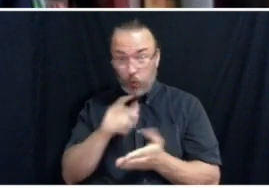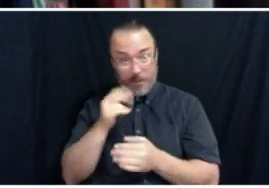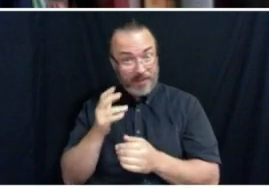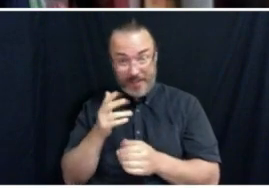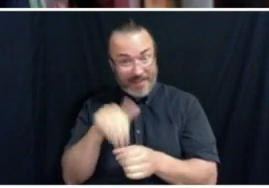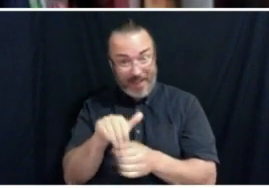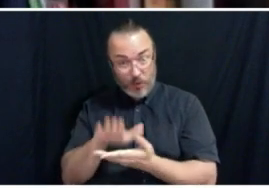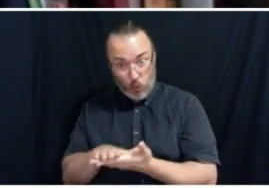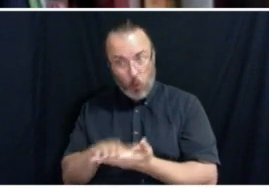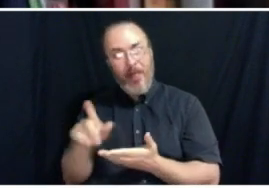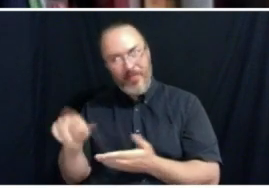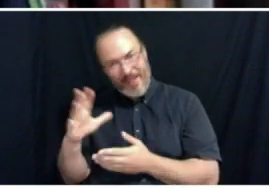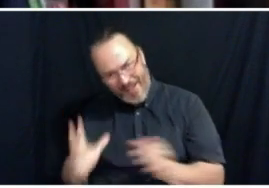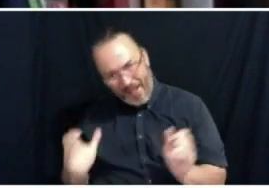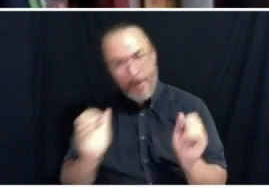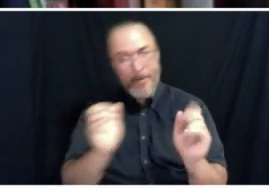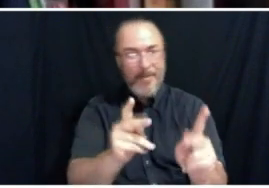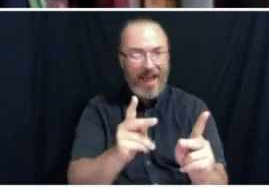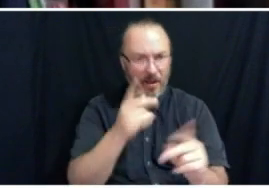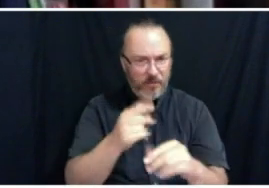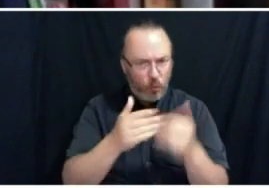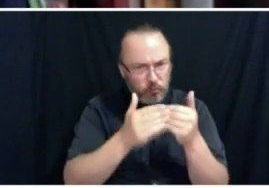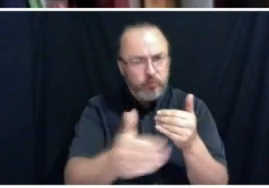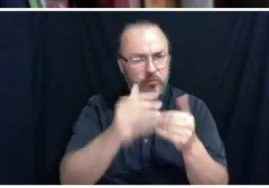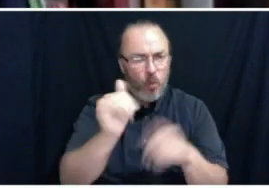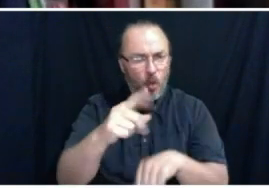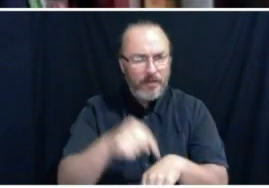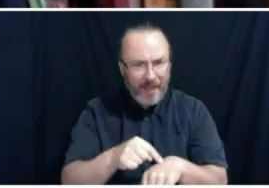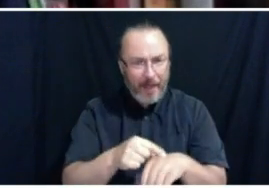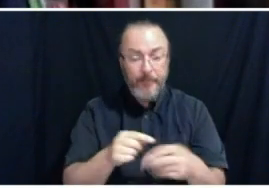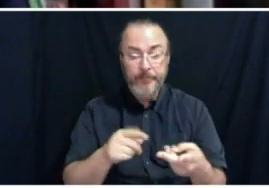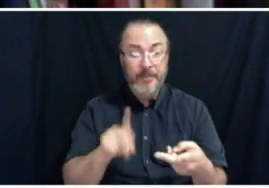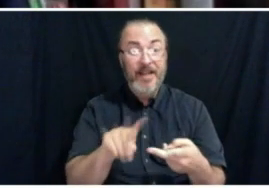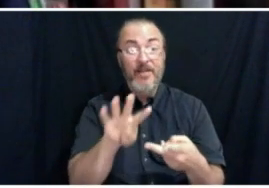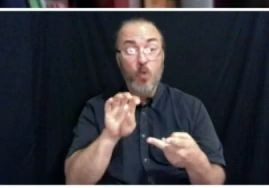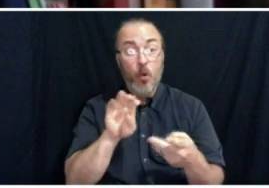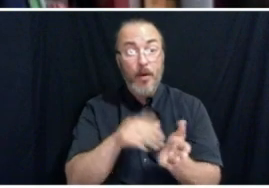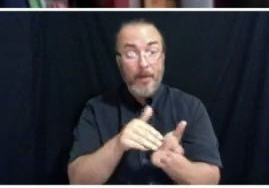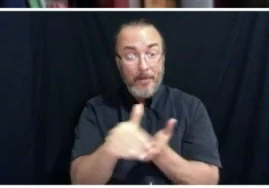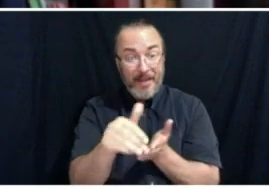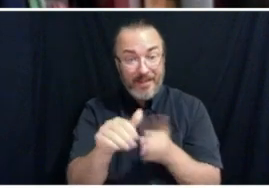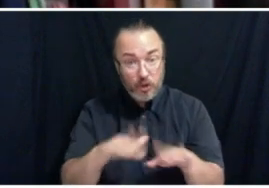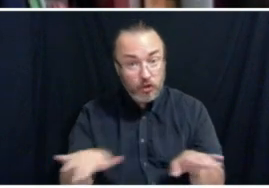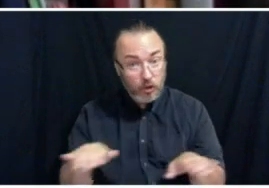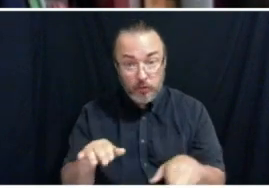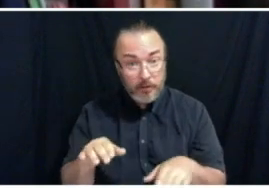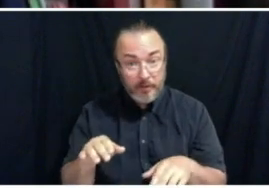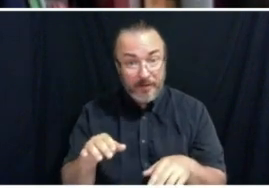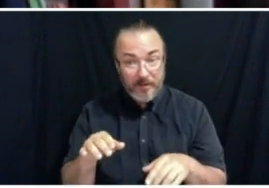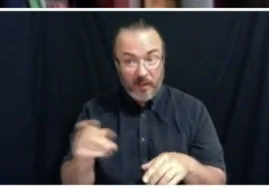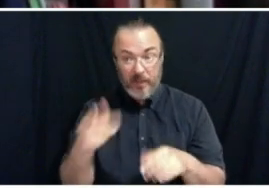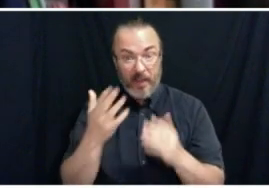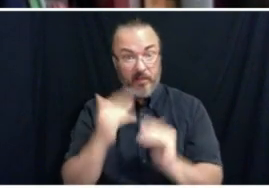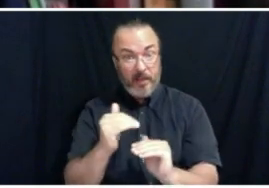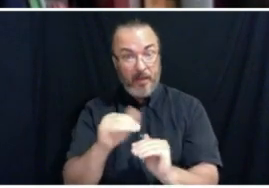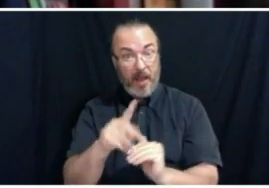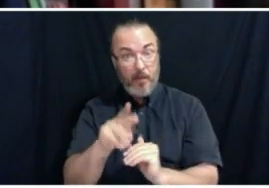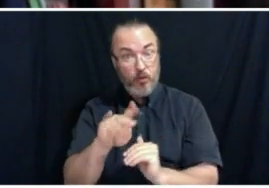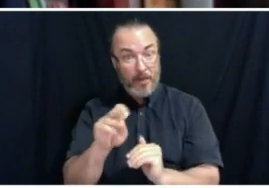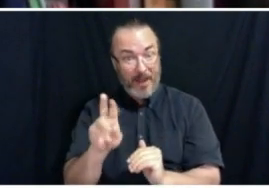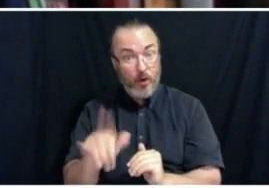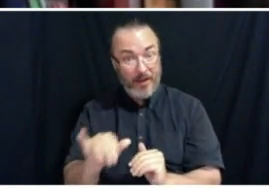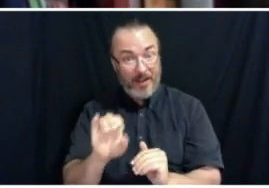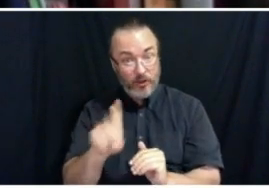at all times. We need 400 million children who are denied going on beyond primary education to get the chance to do